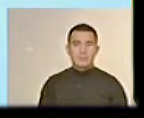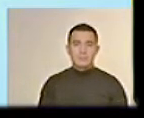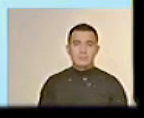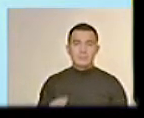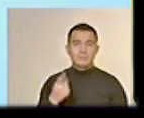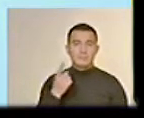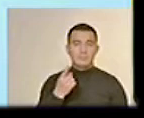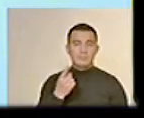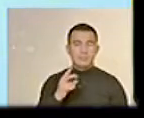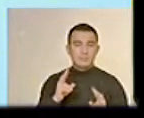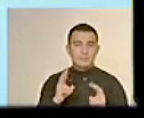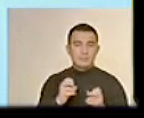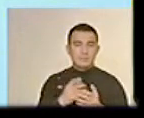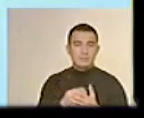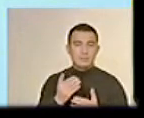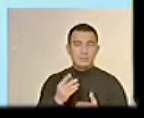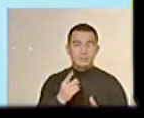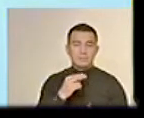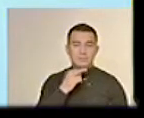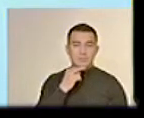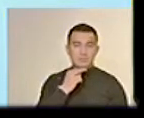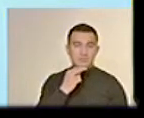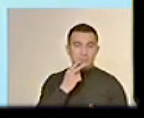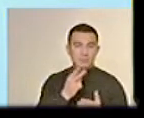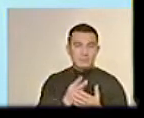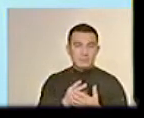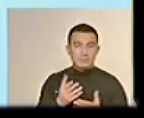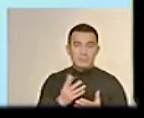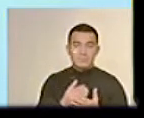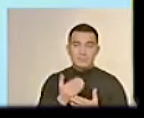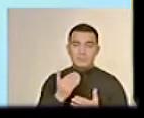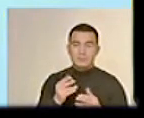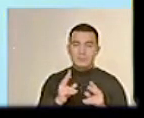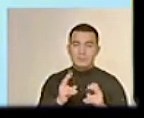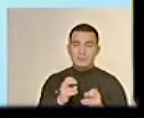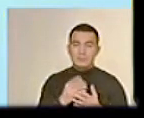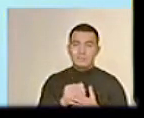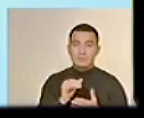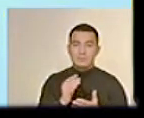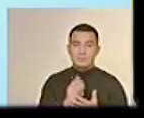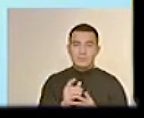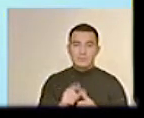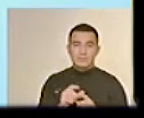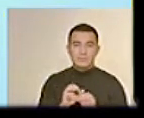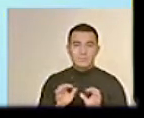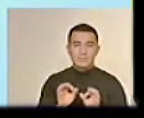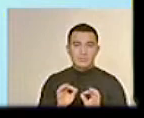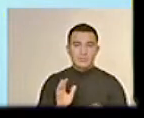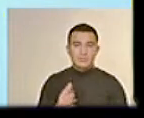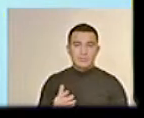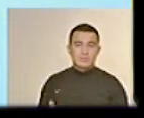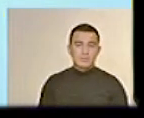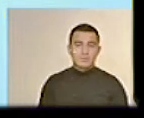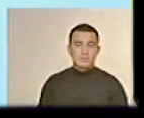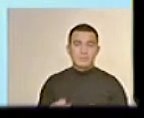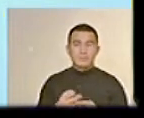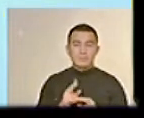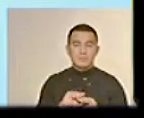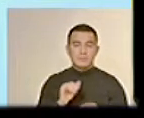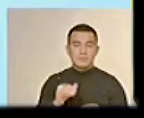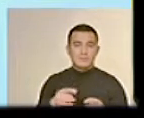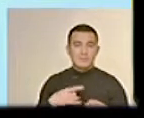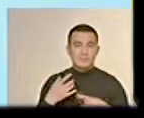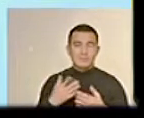Birinchi masala, ya'ni masalaga diqqat bilan e'tibor bering. Ushbu masalaning shartini sizga o'qib eshittiraman. Quyidagi reaksiya